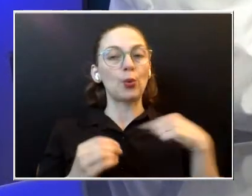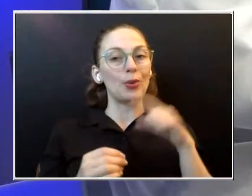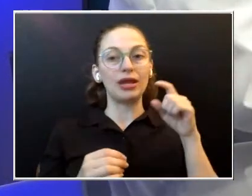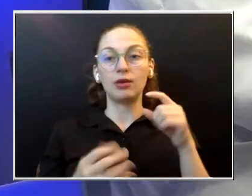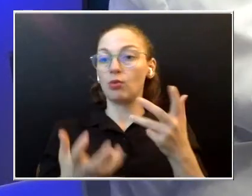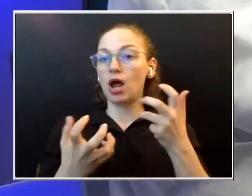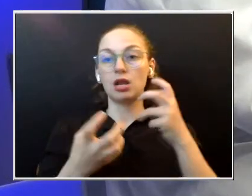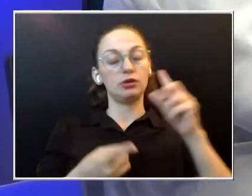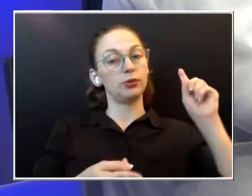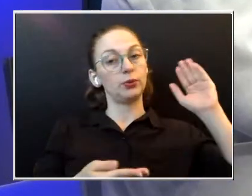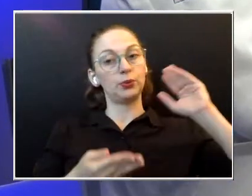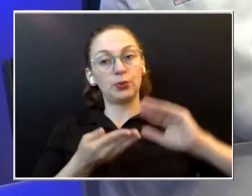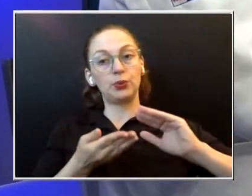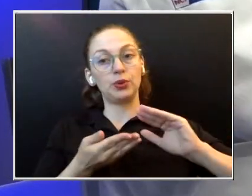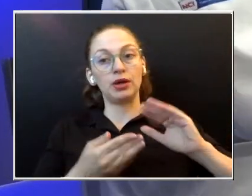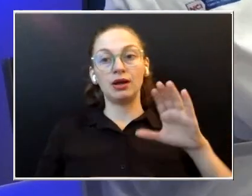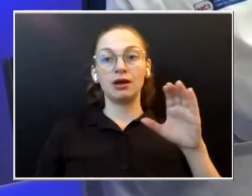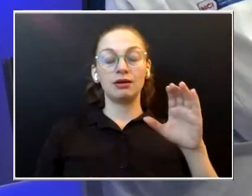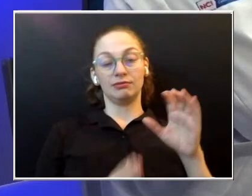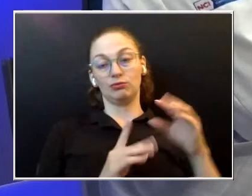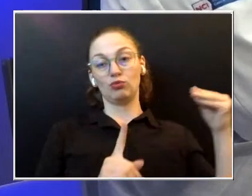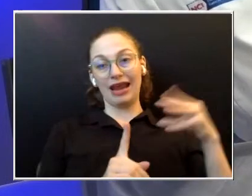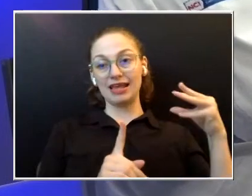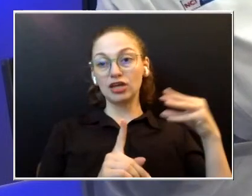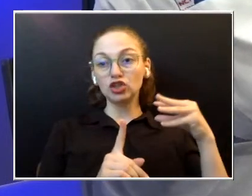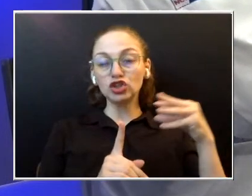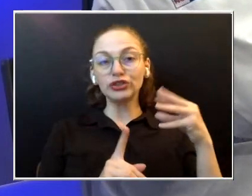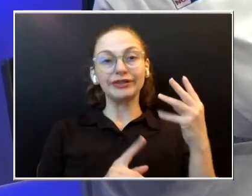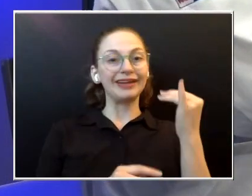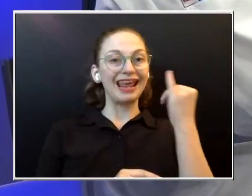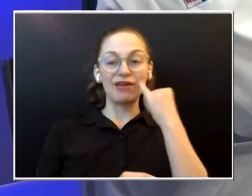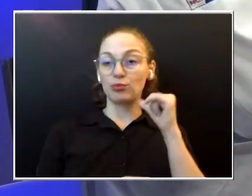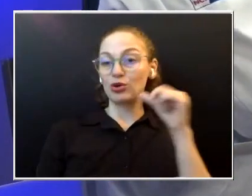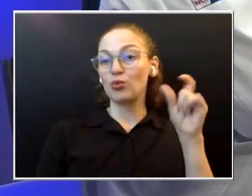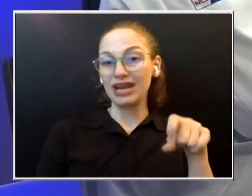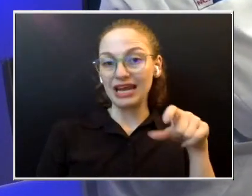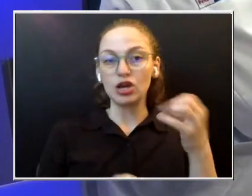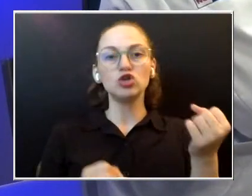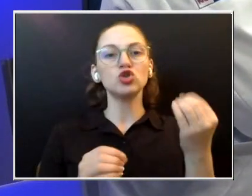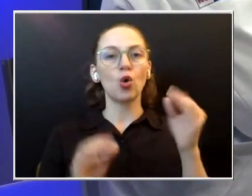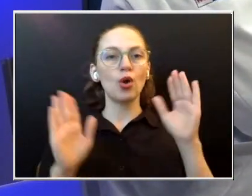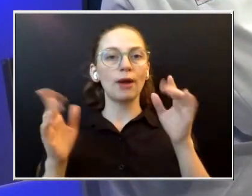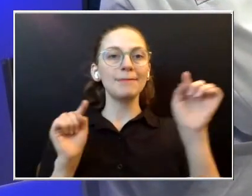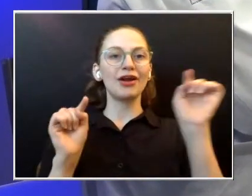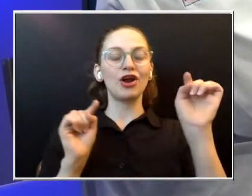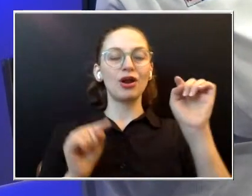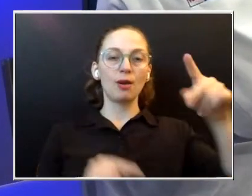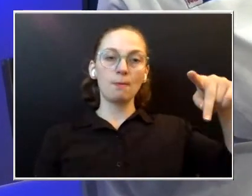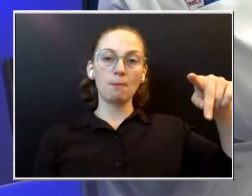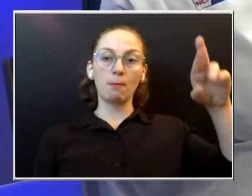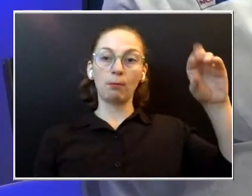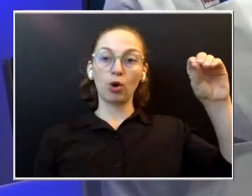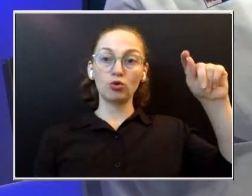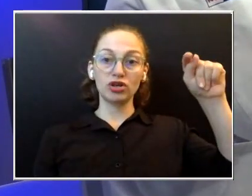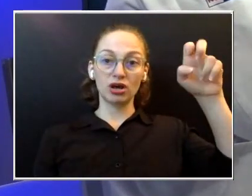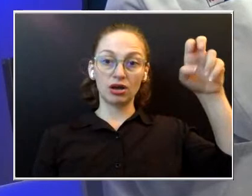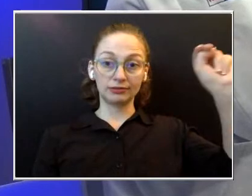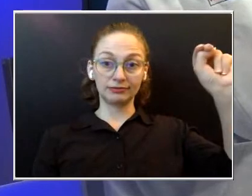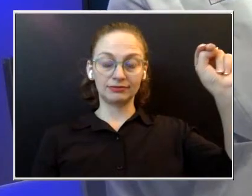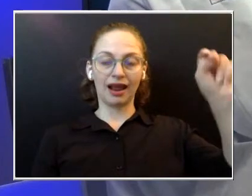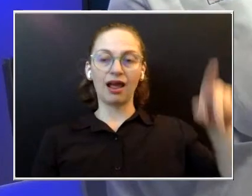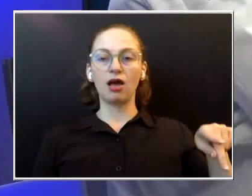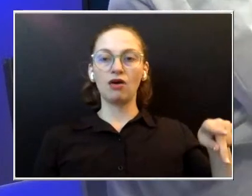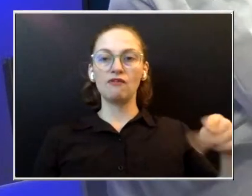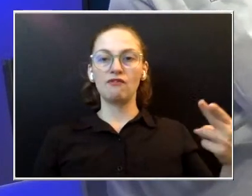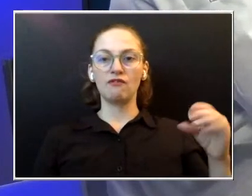need to be radiated. And so what I'm showing here is a comparative plan. The proton plan is on the top, the photon or conventional radiation plan is on the